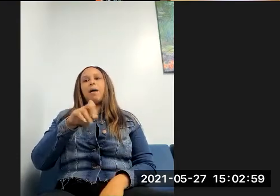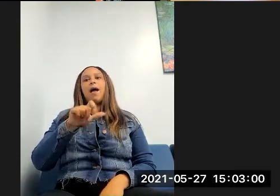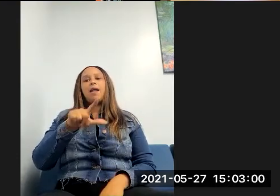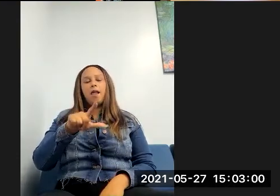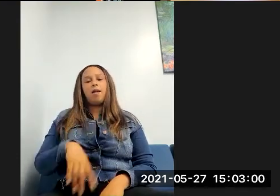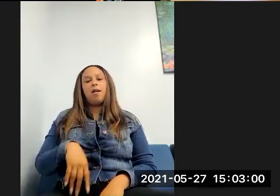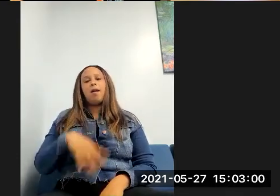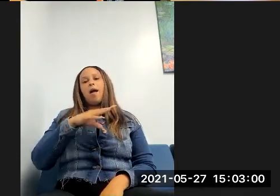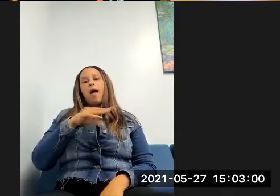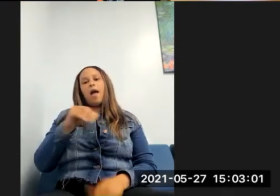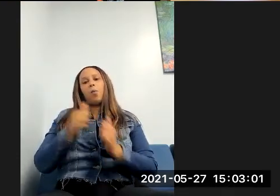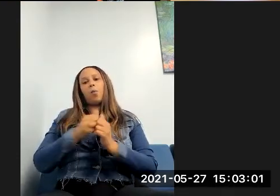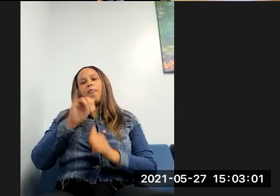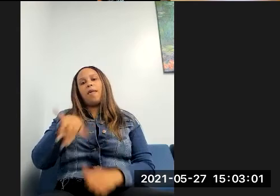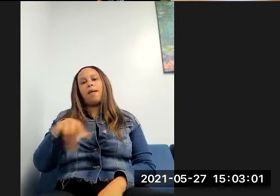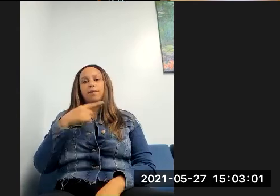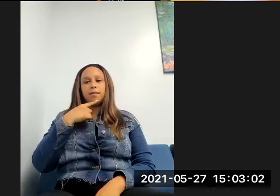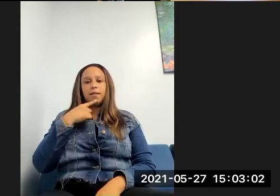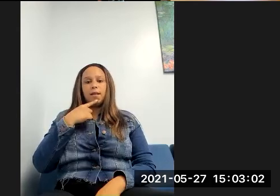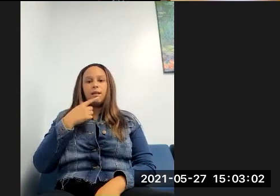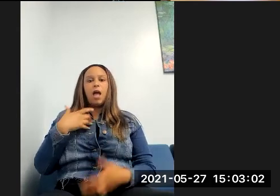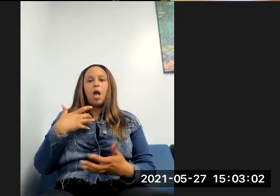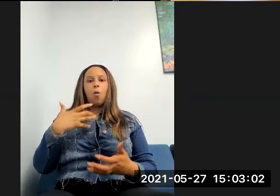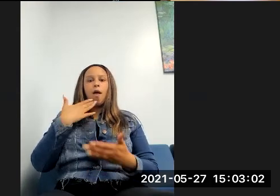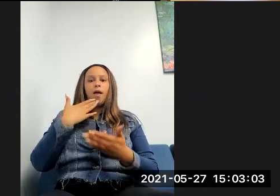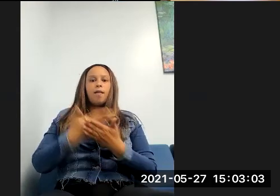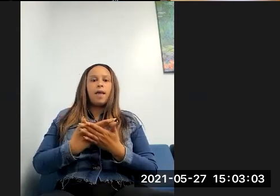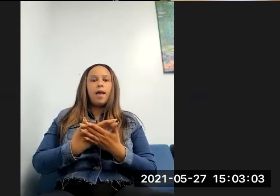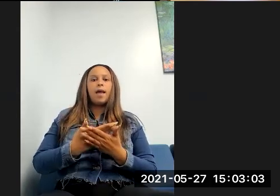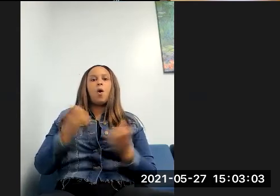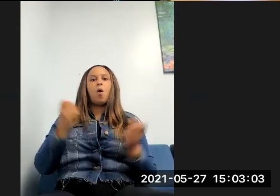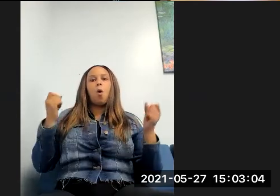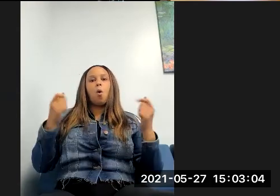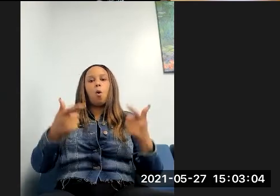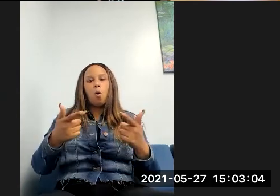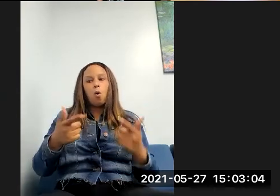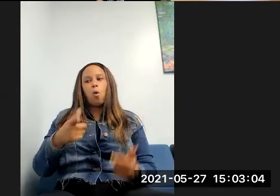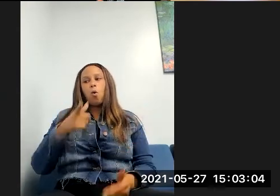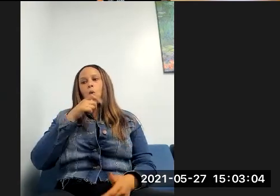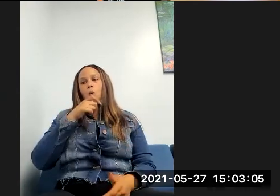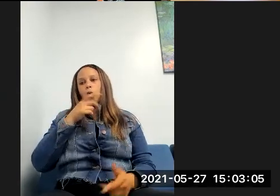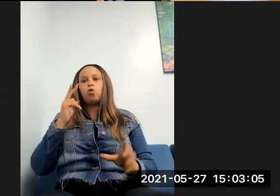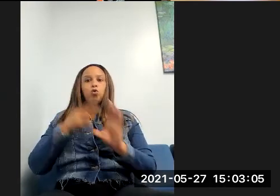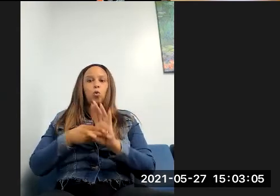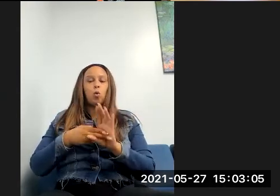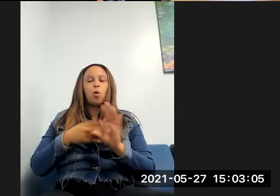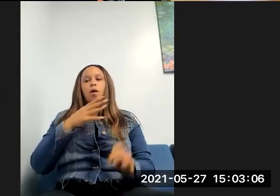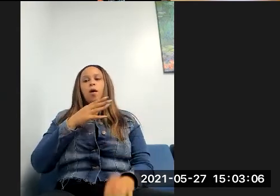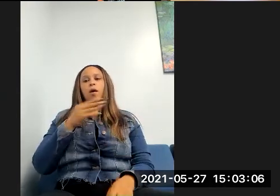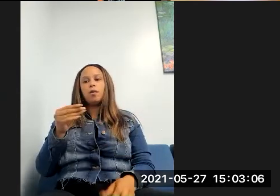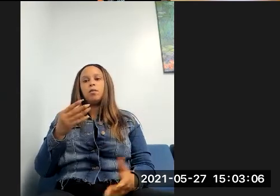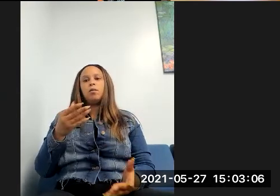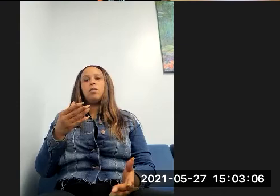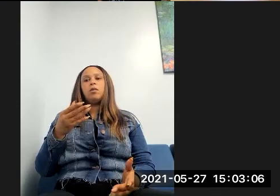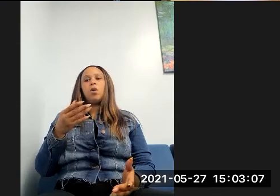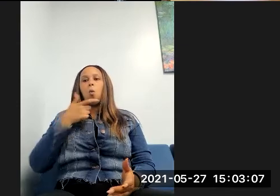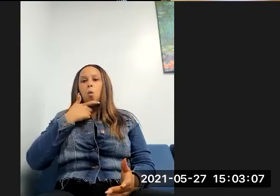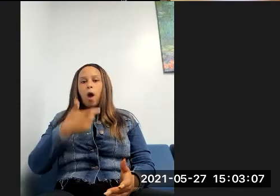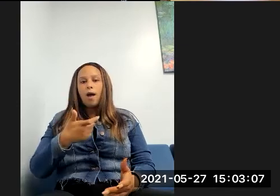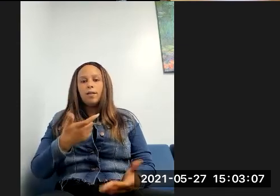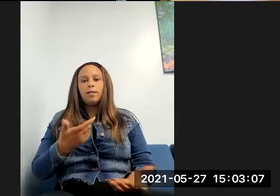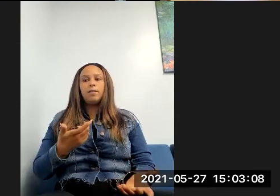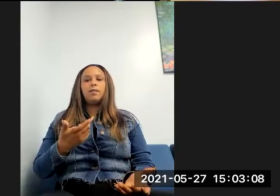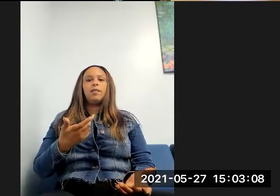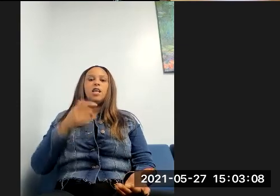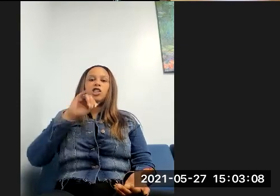And with that said, I want to thank Jean, Minkel, thank everyone who joined us and watched us.